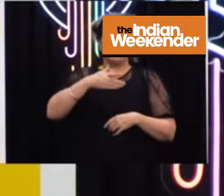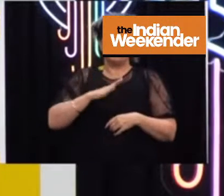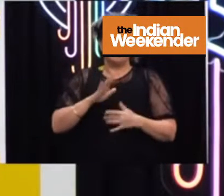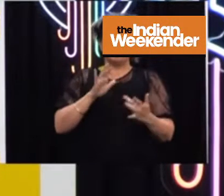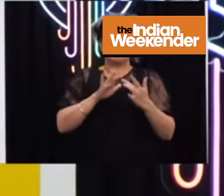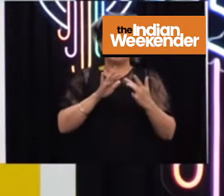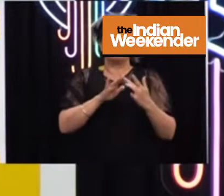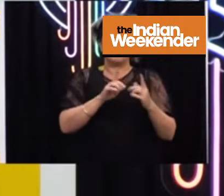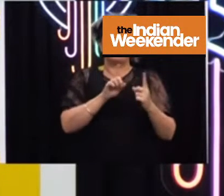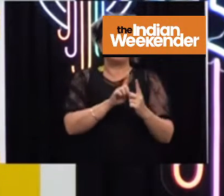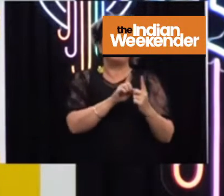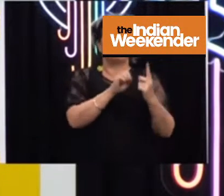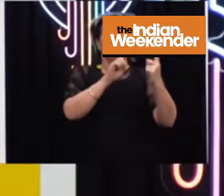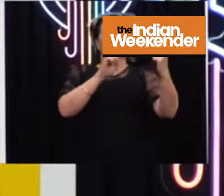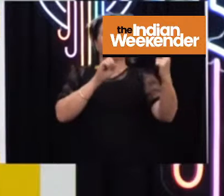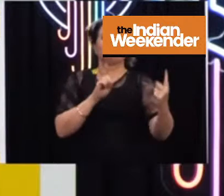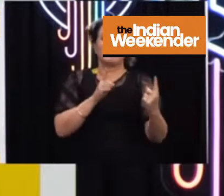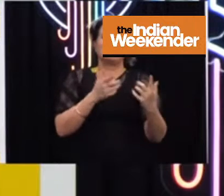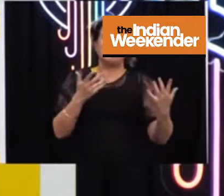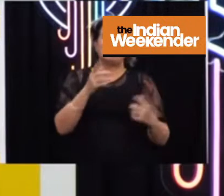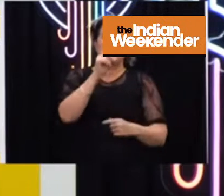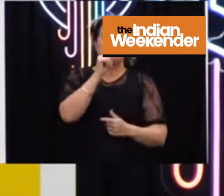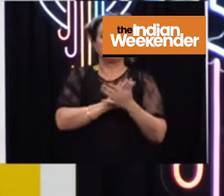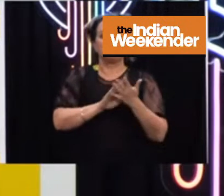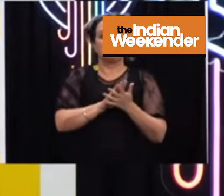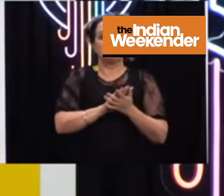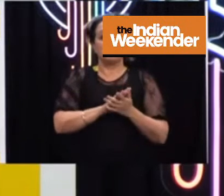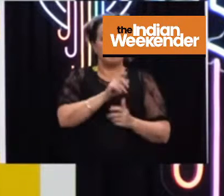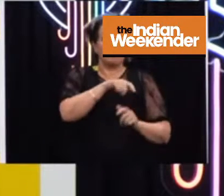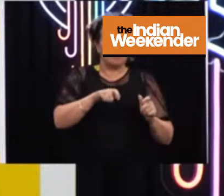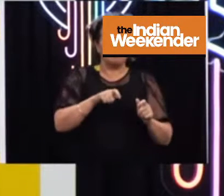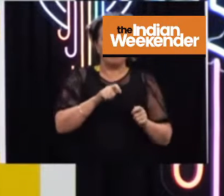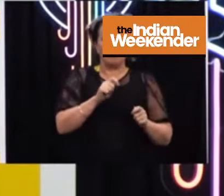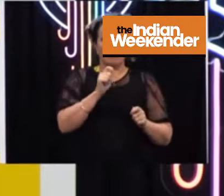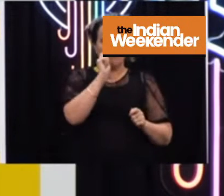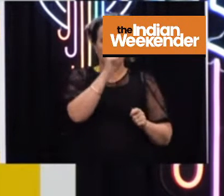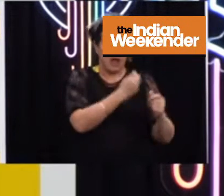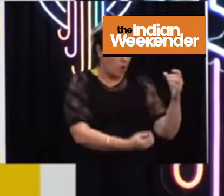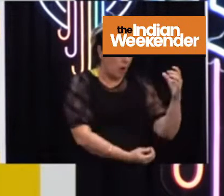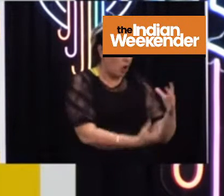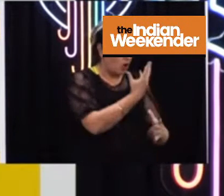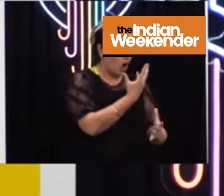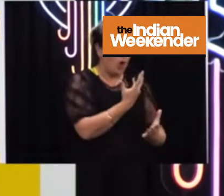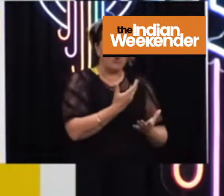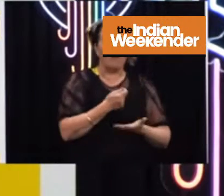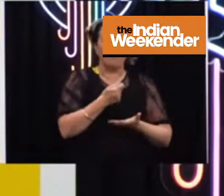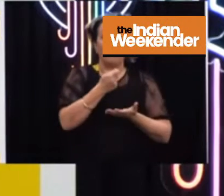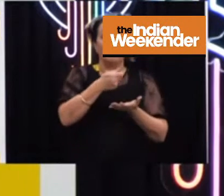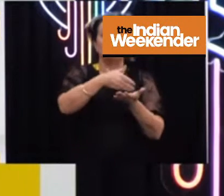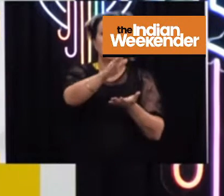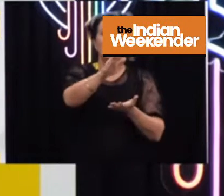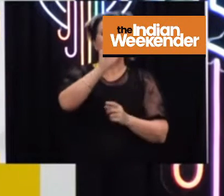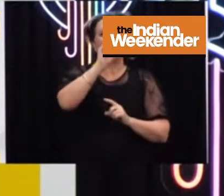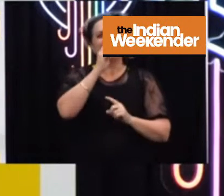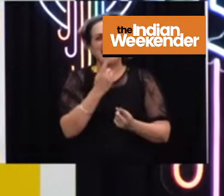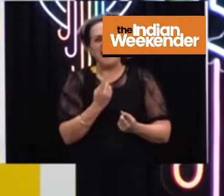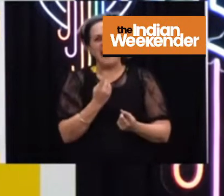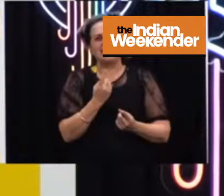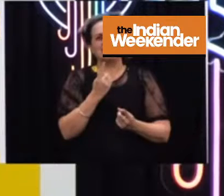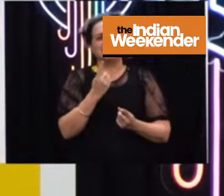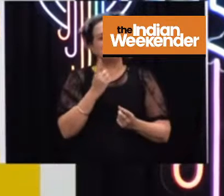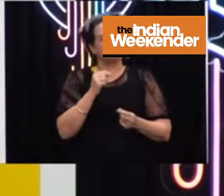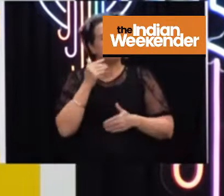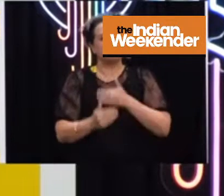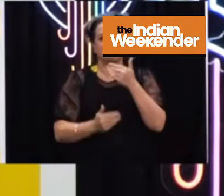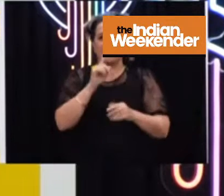possible, that they haven't been able to go about their usual jobs and their usual livelihoods. And